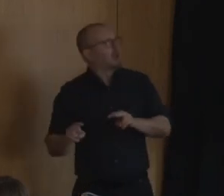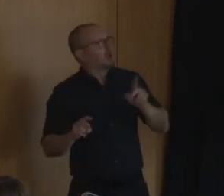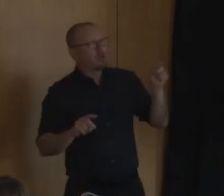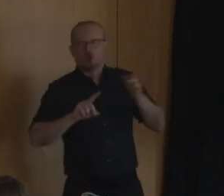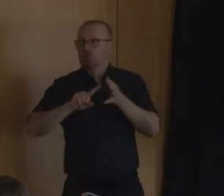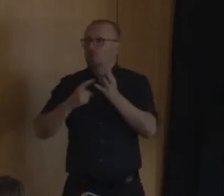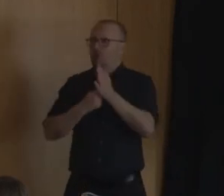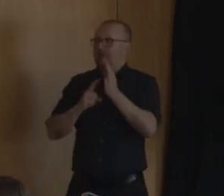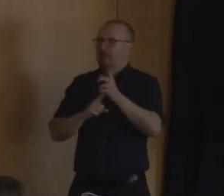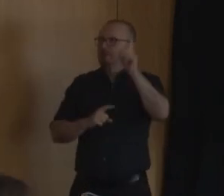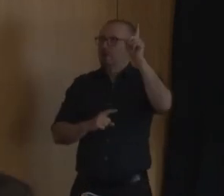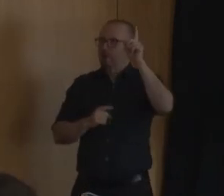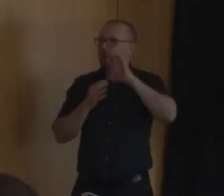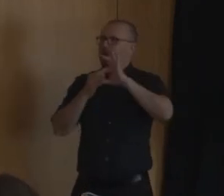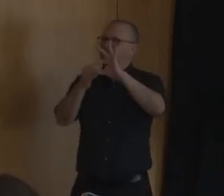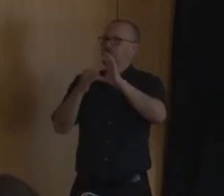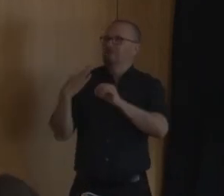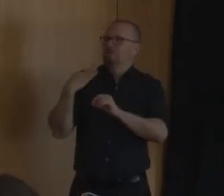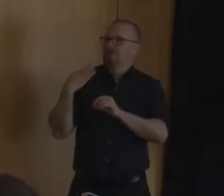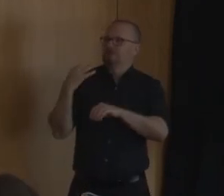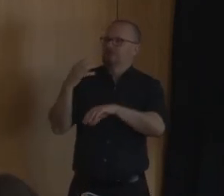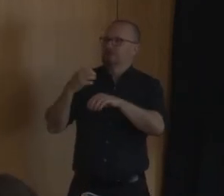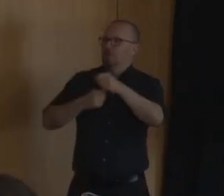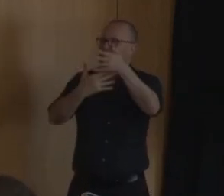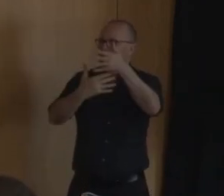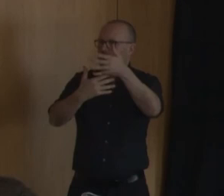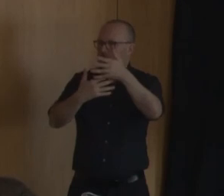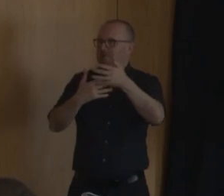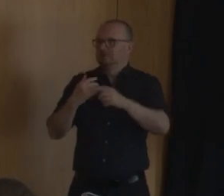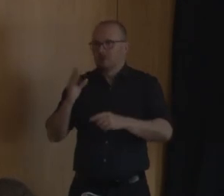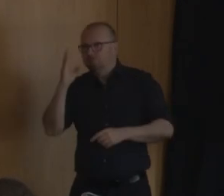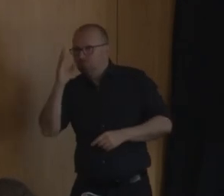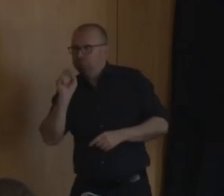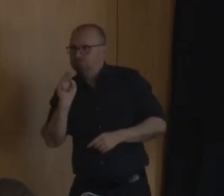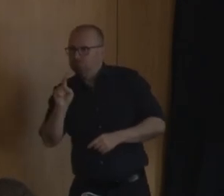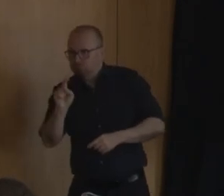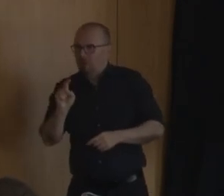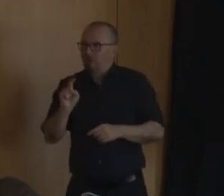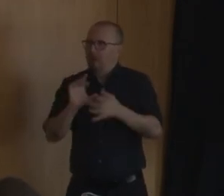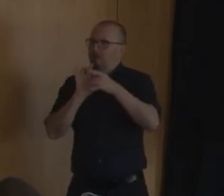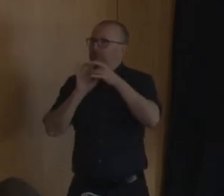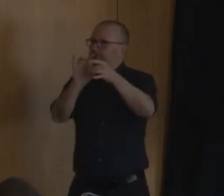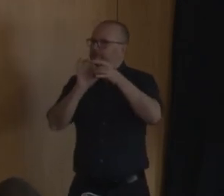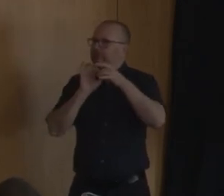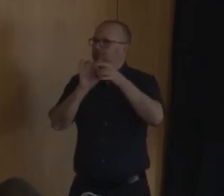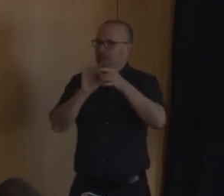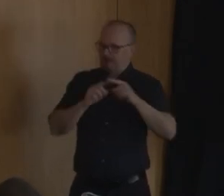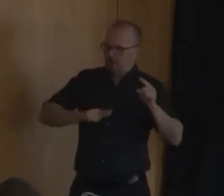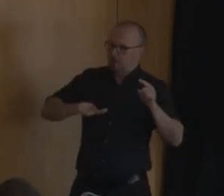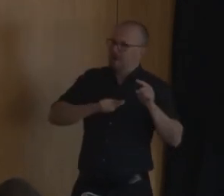called Collaborate, which connects you to conservation opportunities where you live. So again, real world